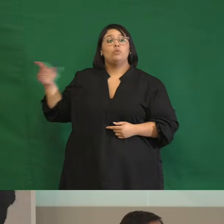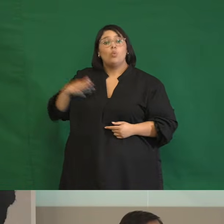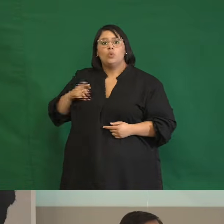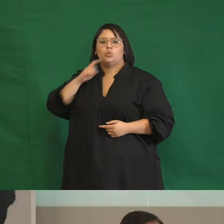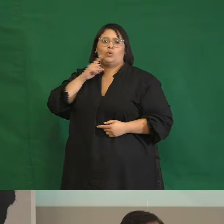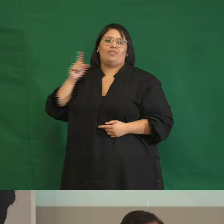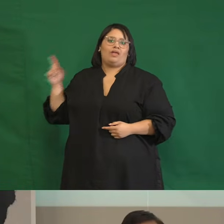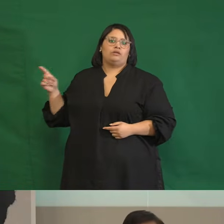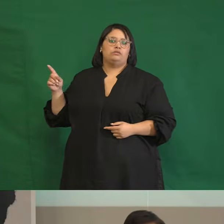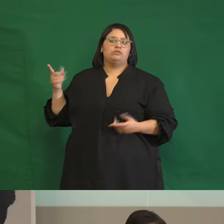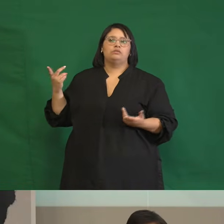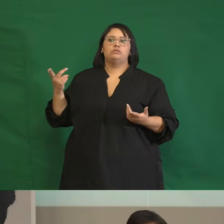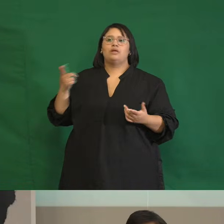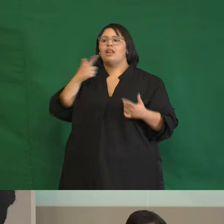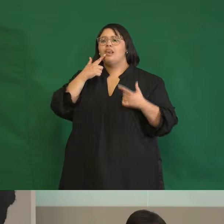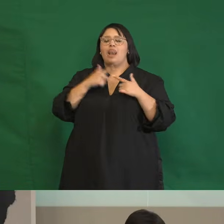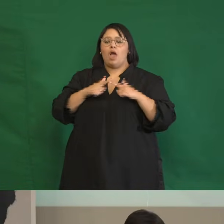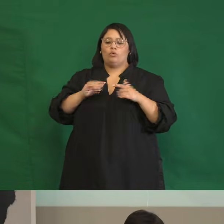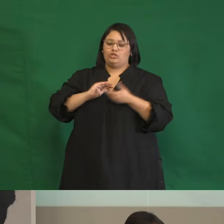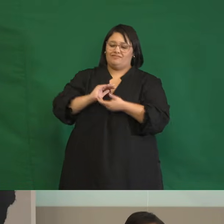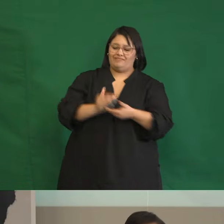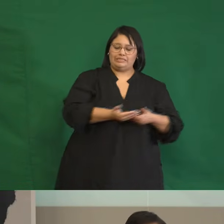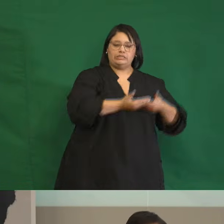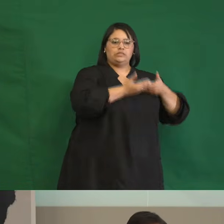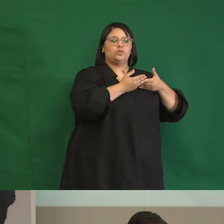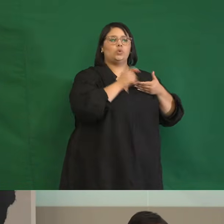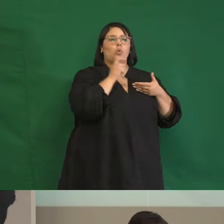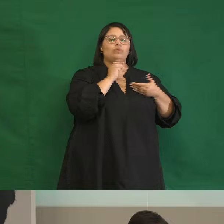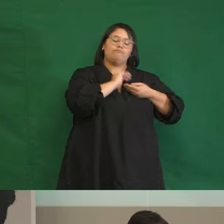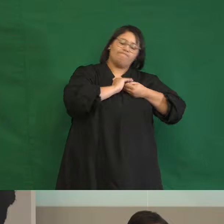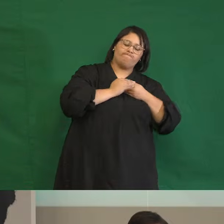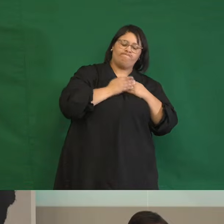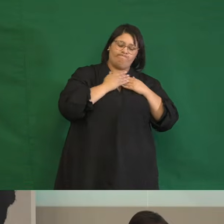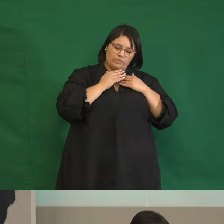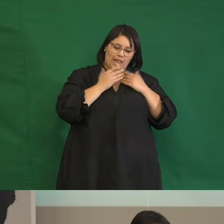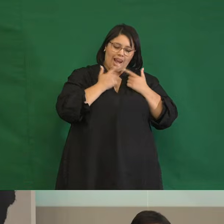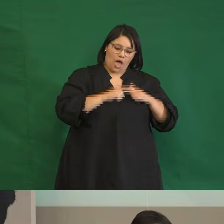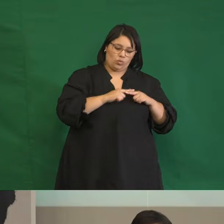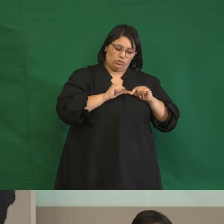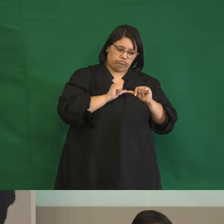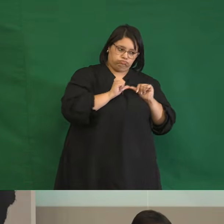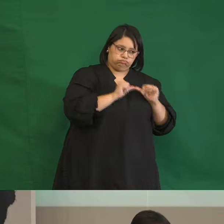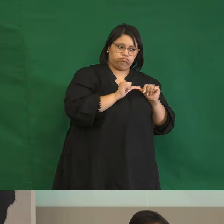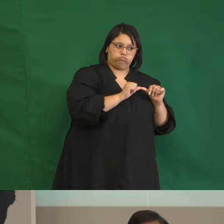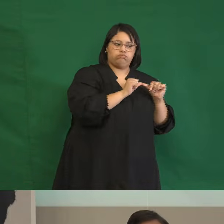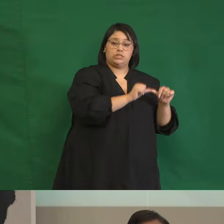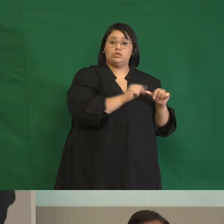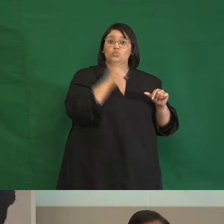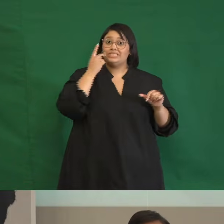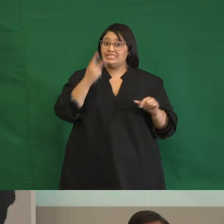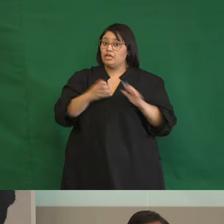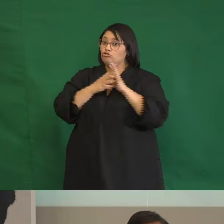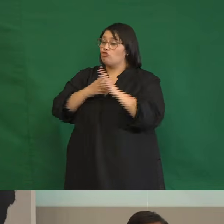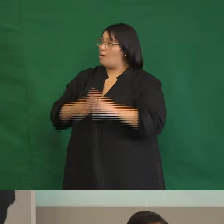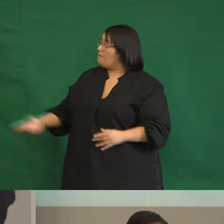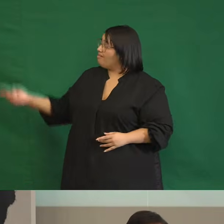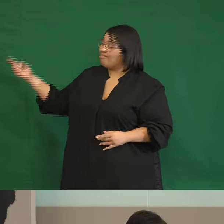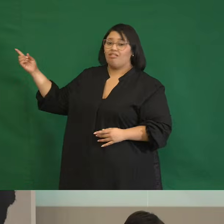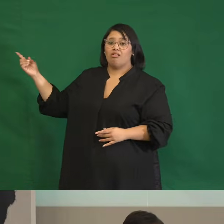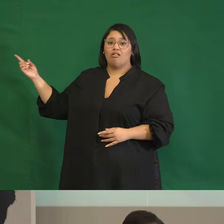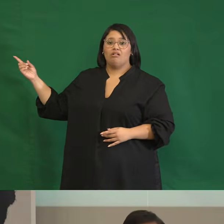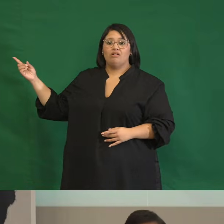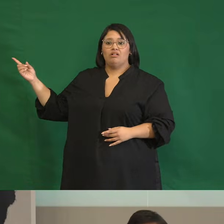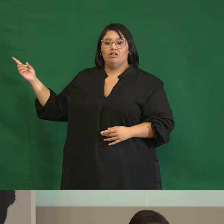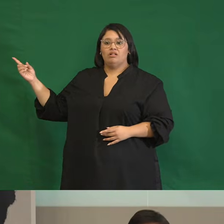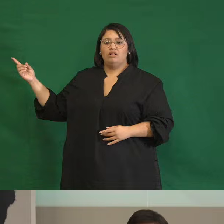as vehicles for language preservation. And in the example that you see on screen, you will see that we